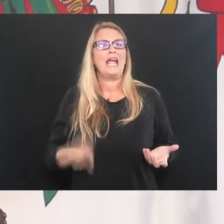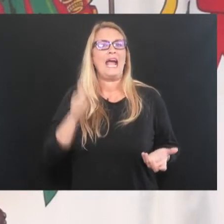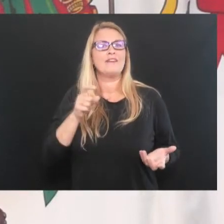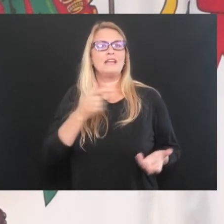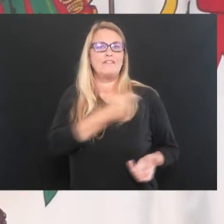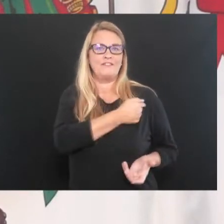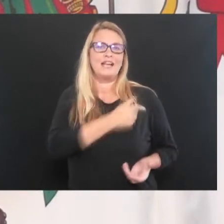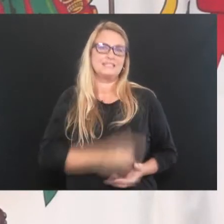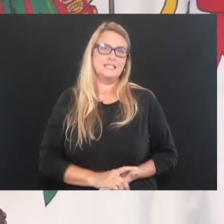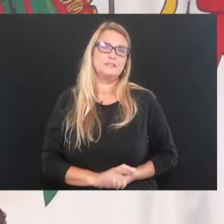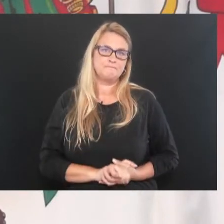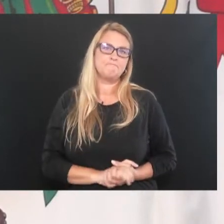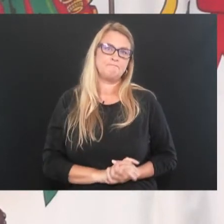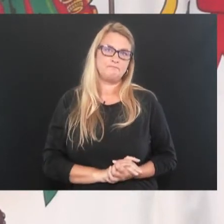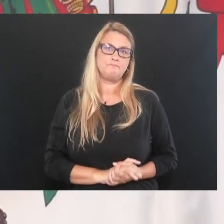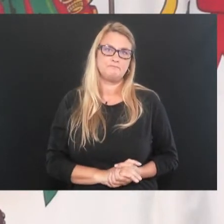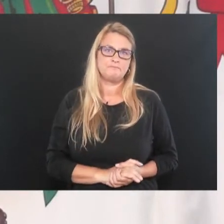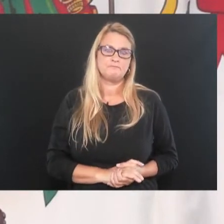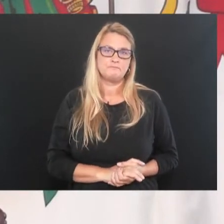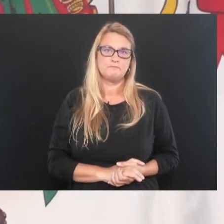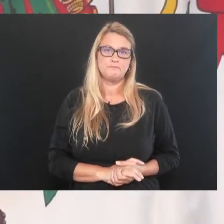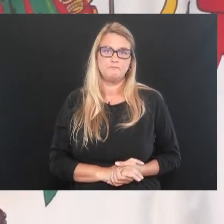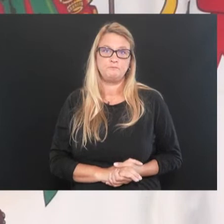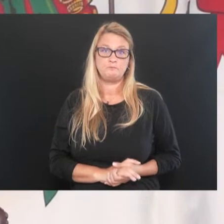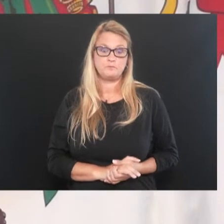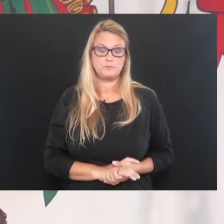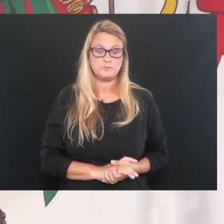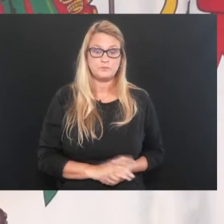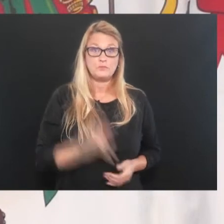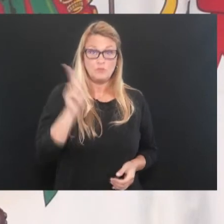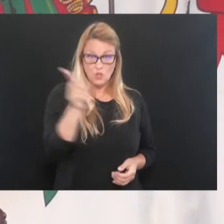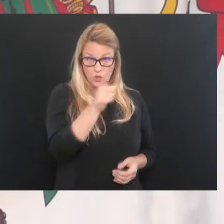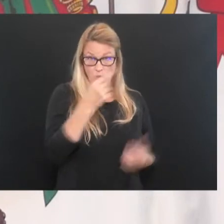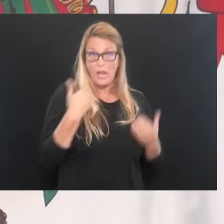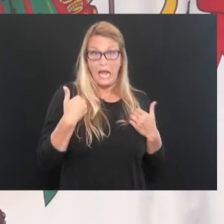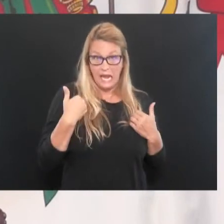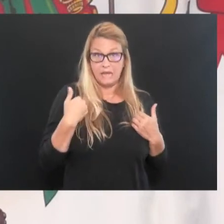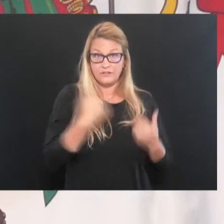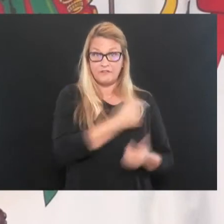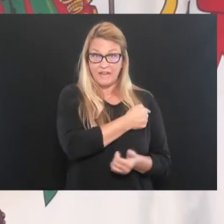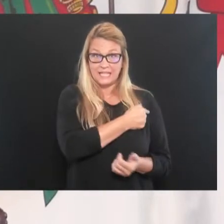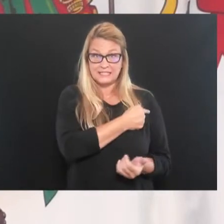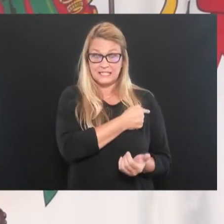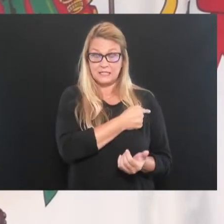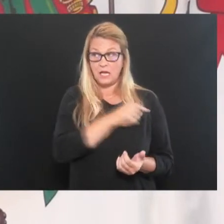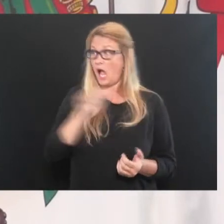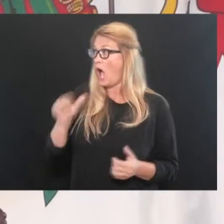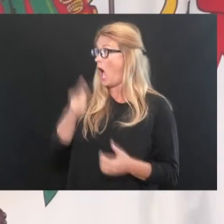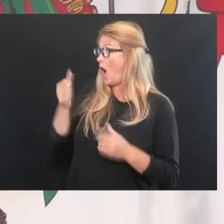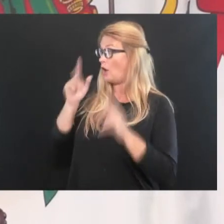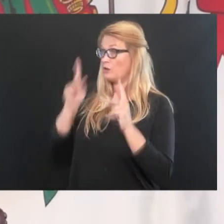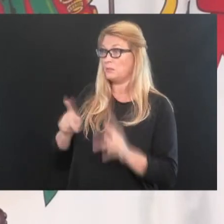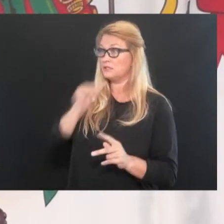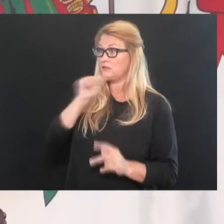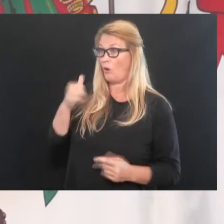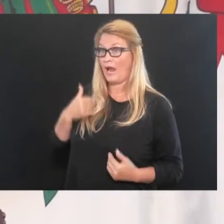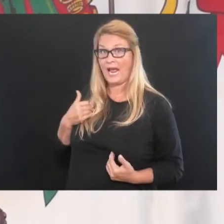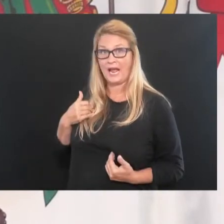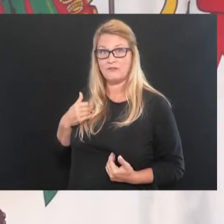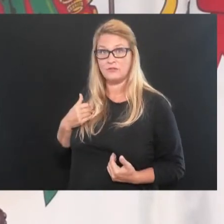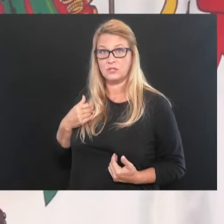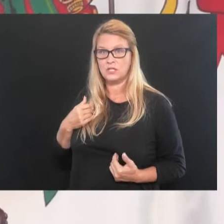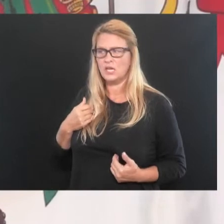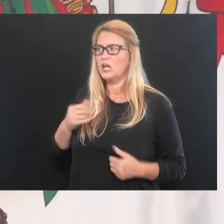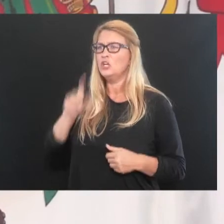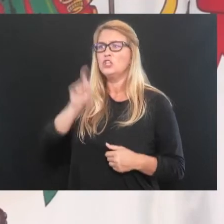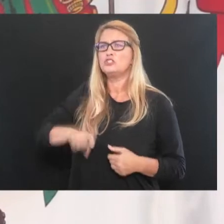vaccinated. Now, if you are vaccinated and someone you know is not vaccinated, that doesn't mean you need to be